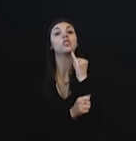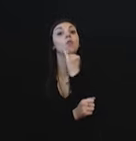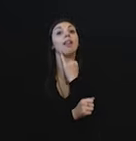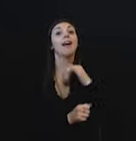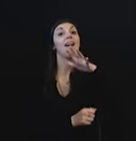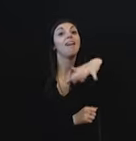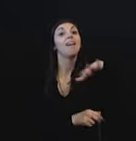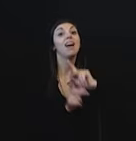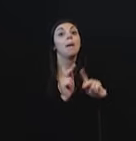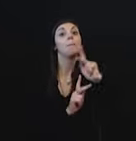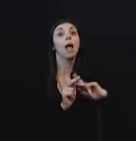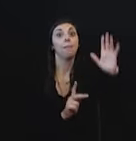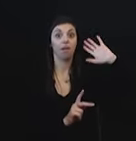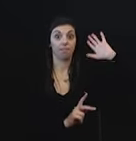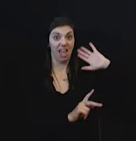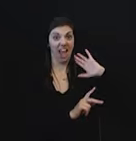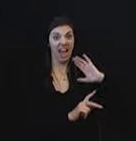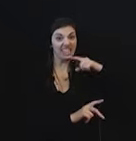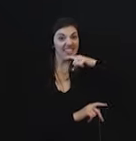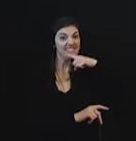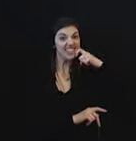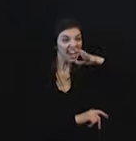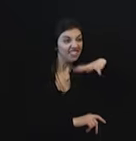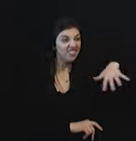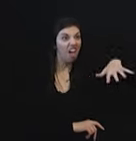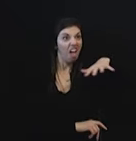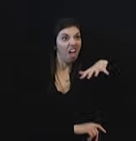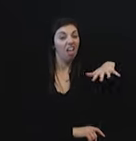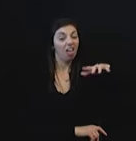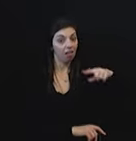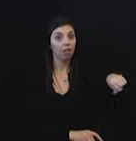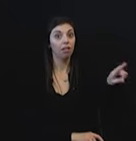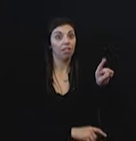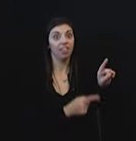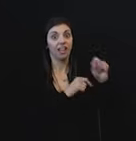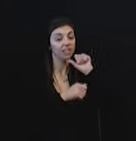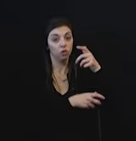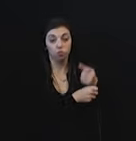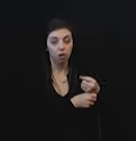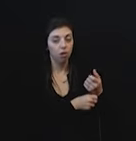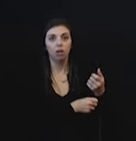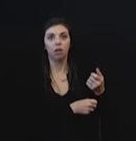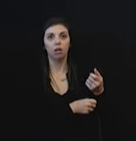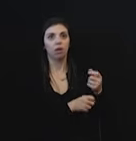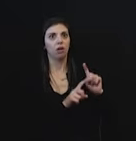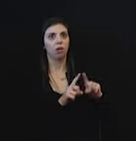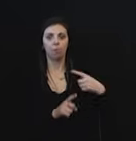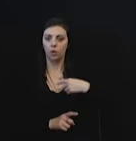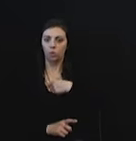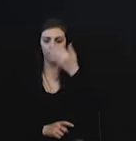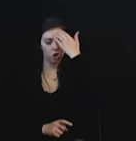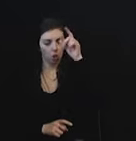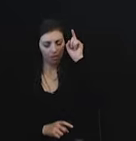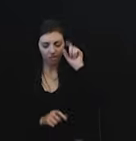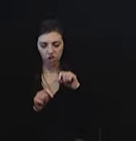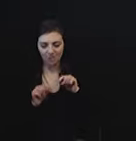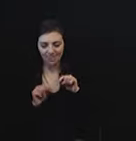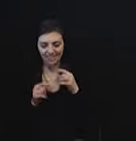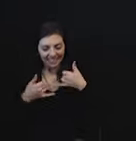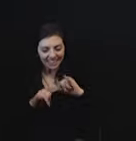our homes, seeking to be busy, because even if it's stressful, even if it's wrong, it's